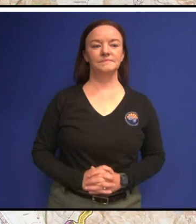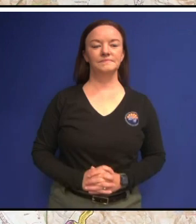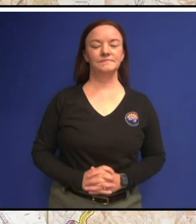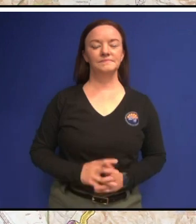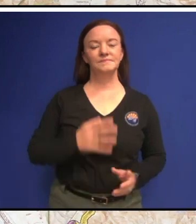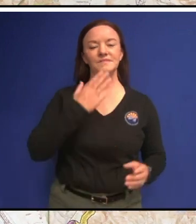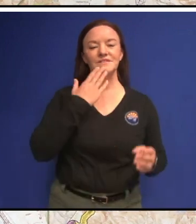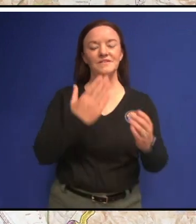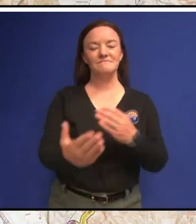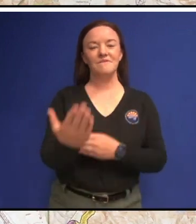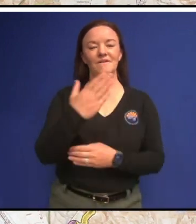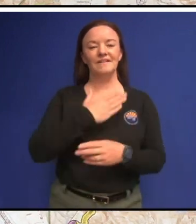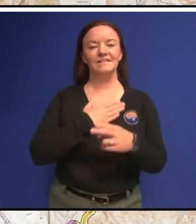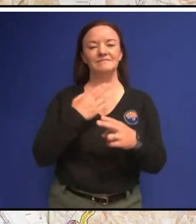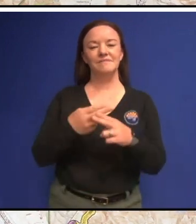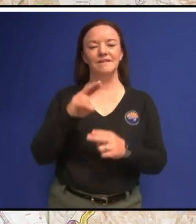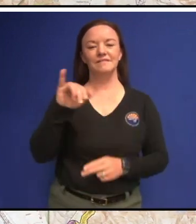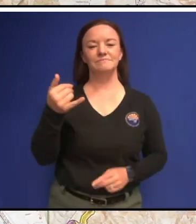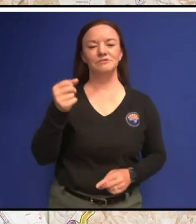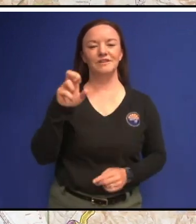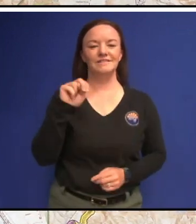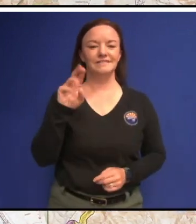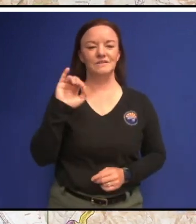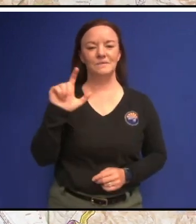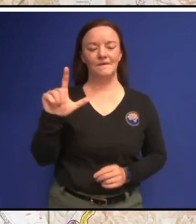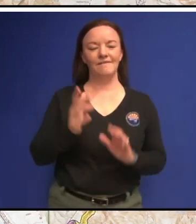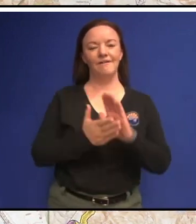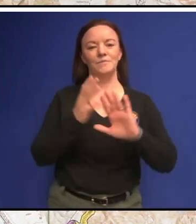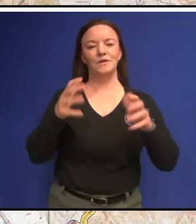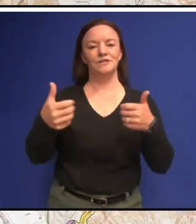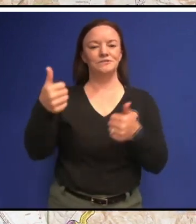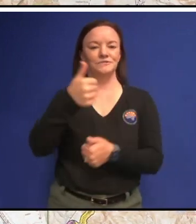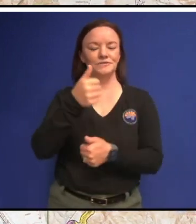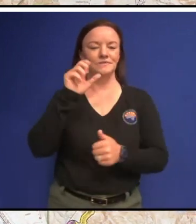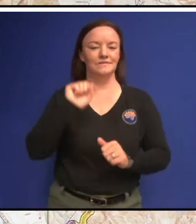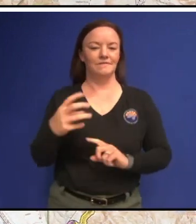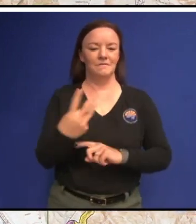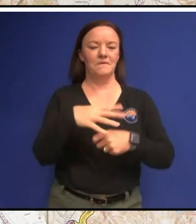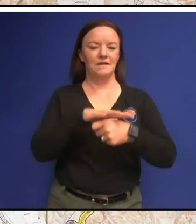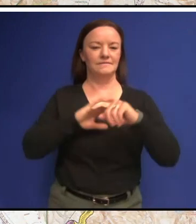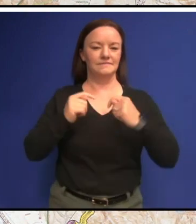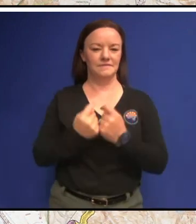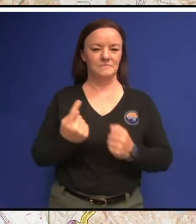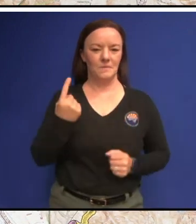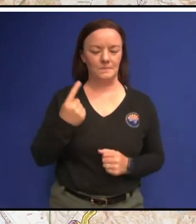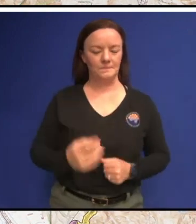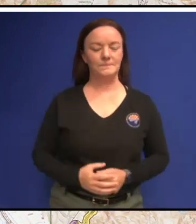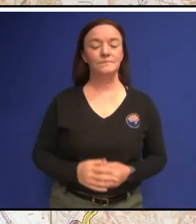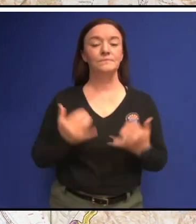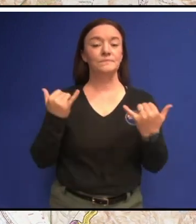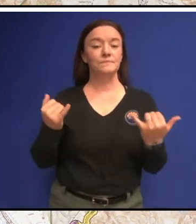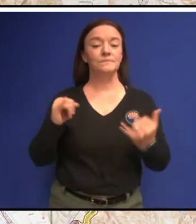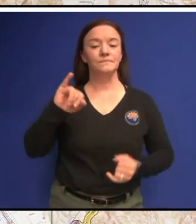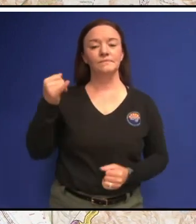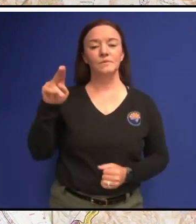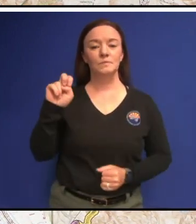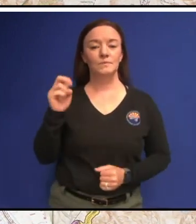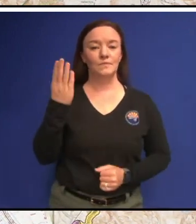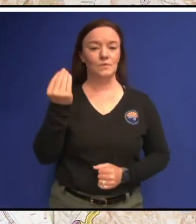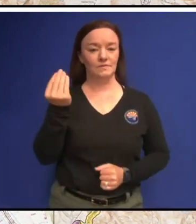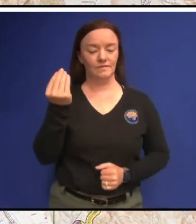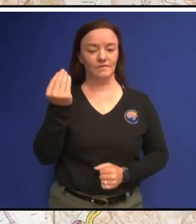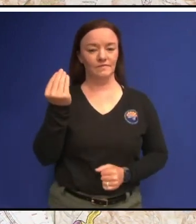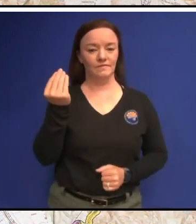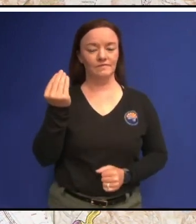Good morning. My name is Jason Coyle, Operations Section Chief for Southwest Area Team 1. Today is June 14th, and this